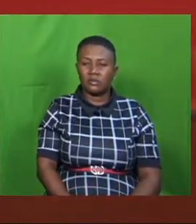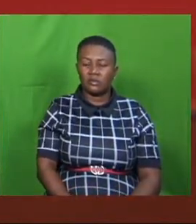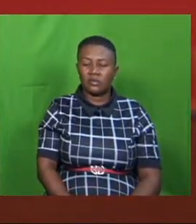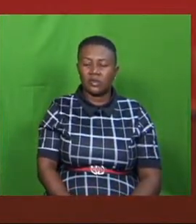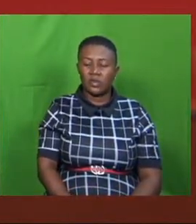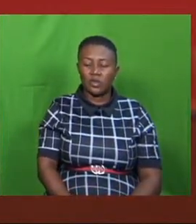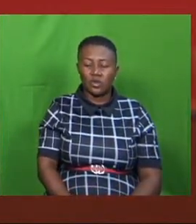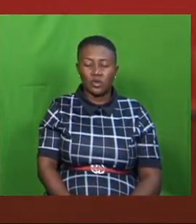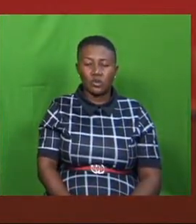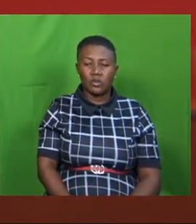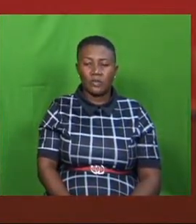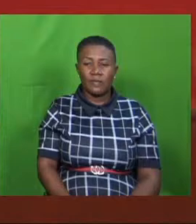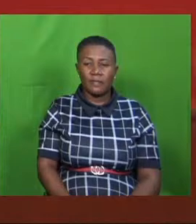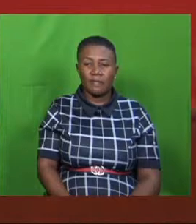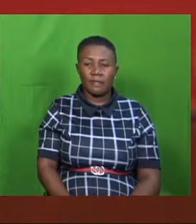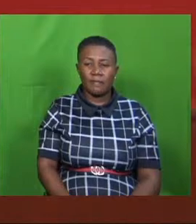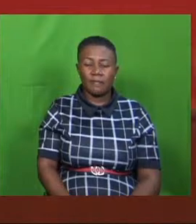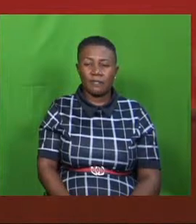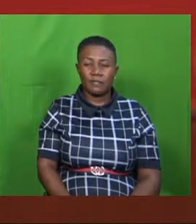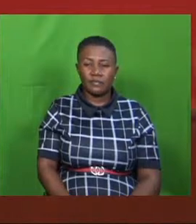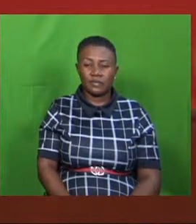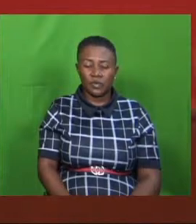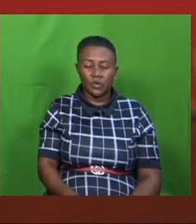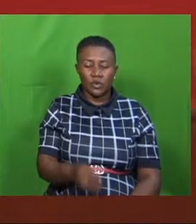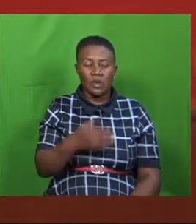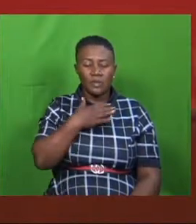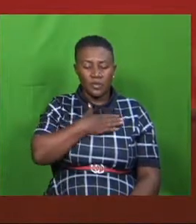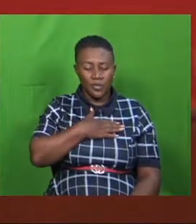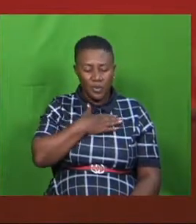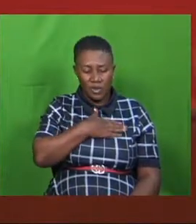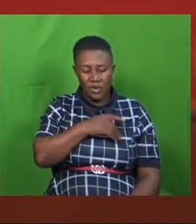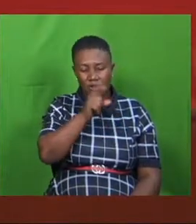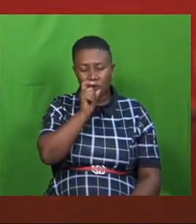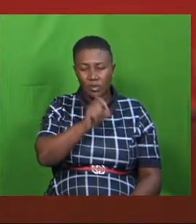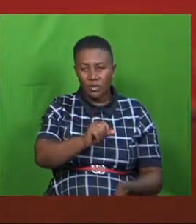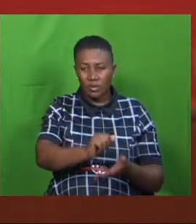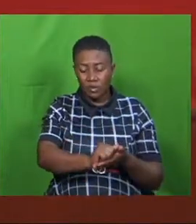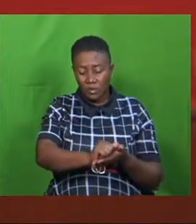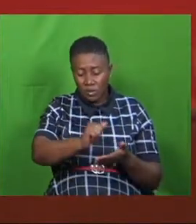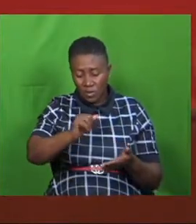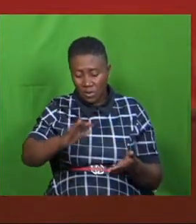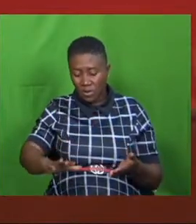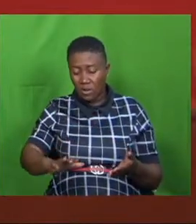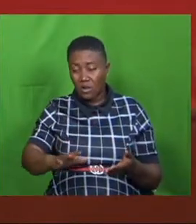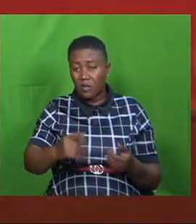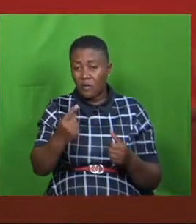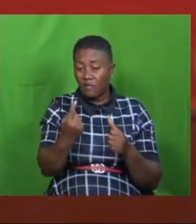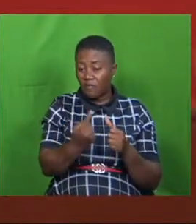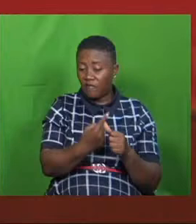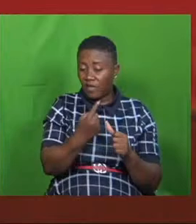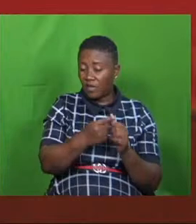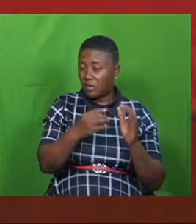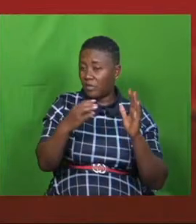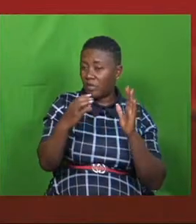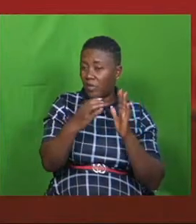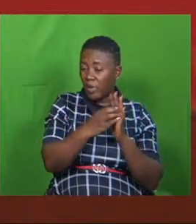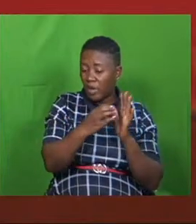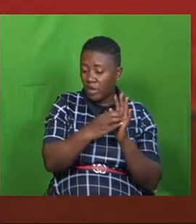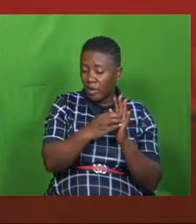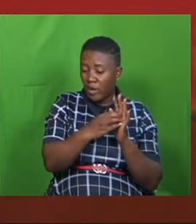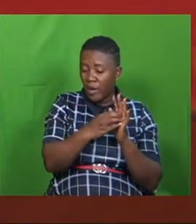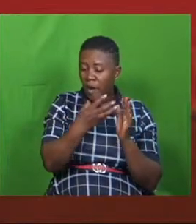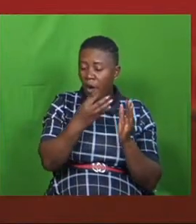Committee to expunge the first paragraph of the